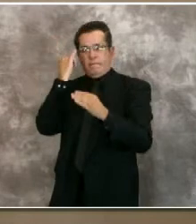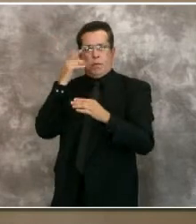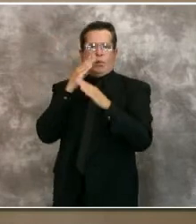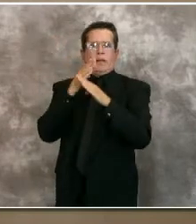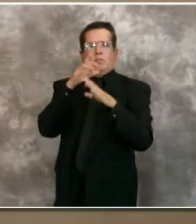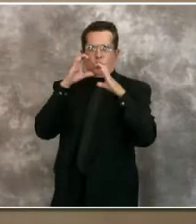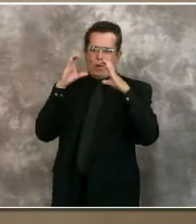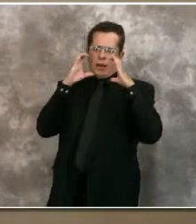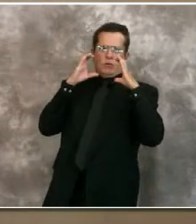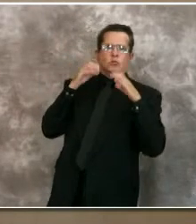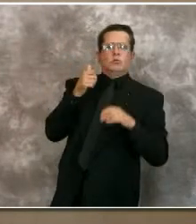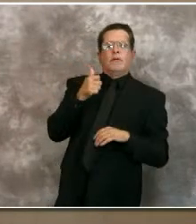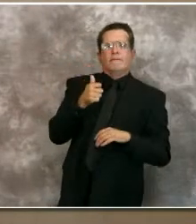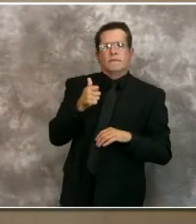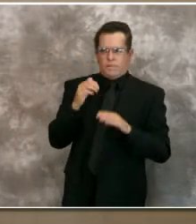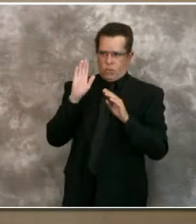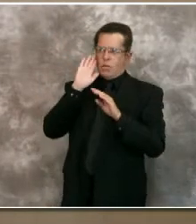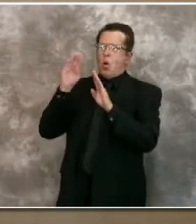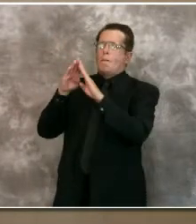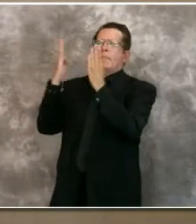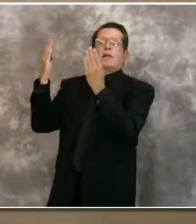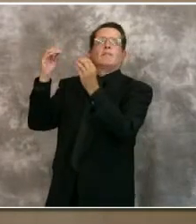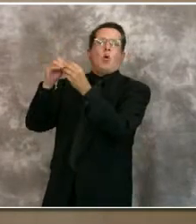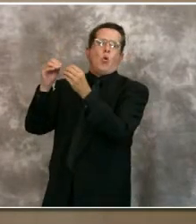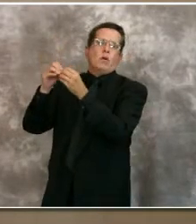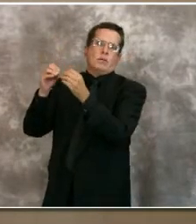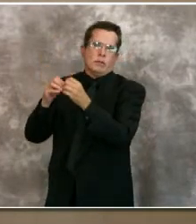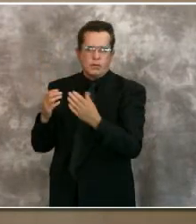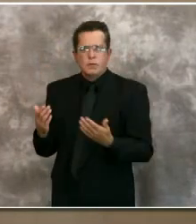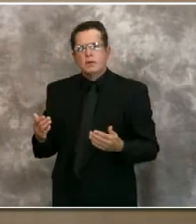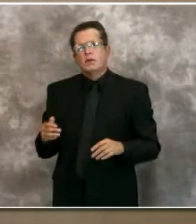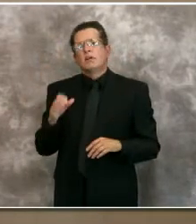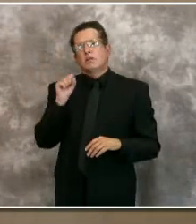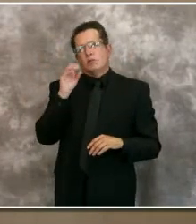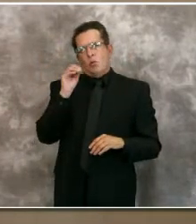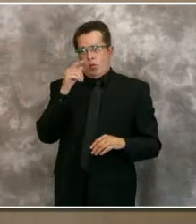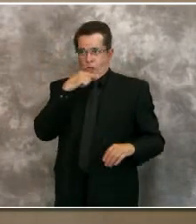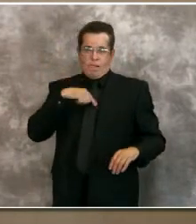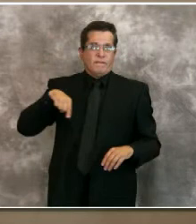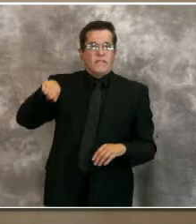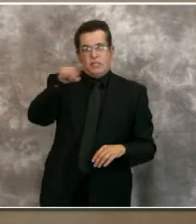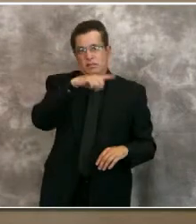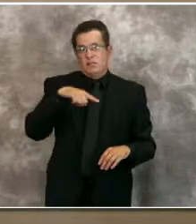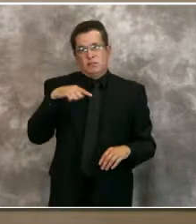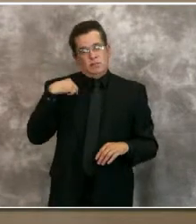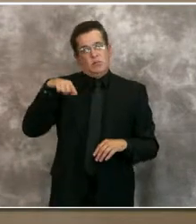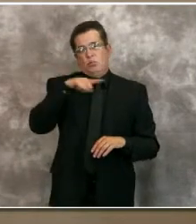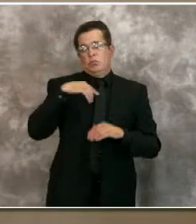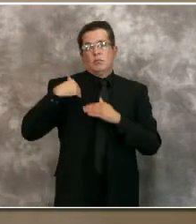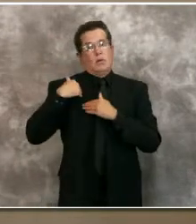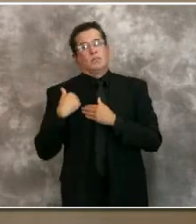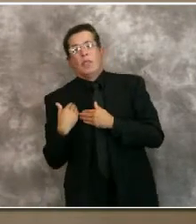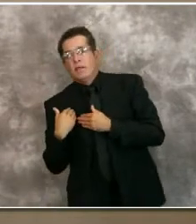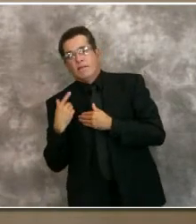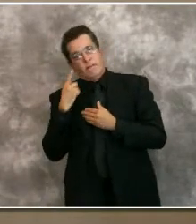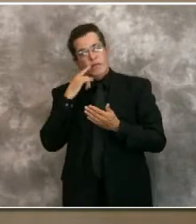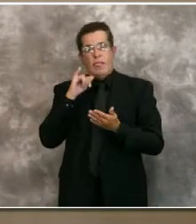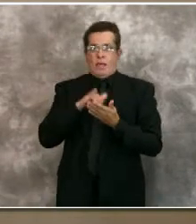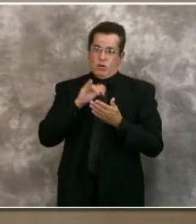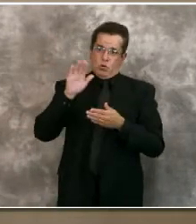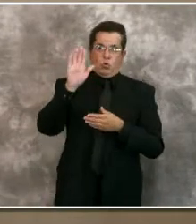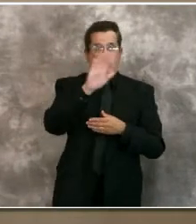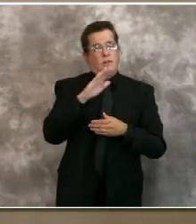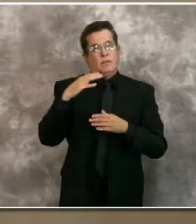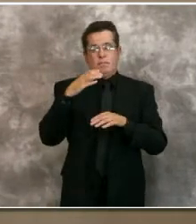open up and open up sooner. So all of us have a significant role and the power